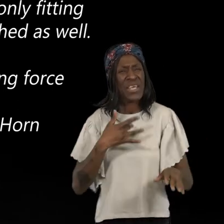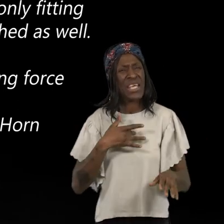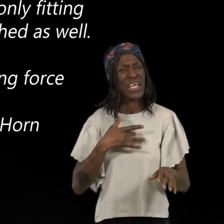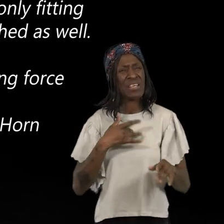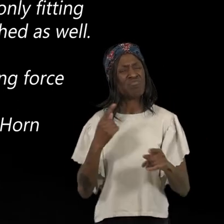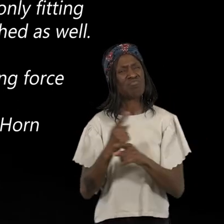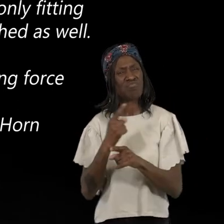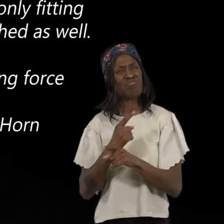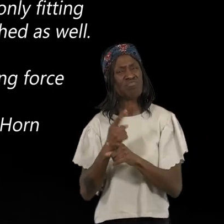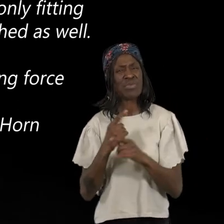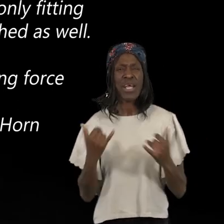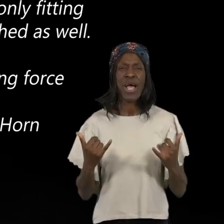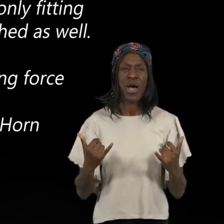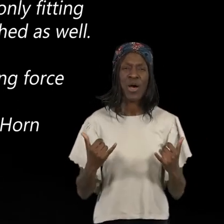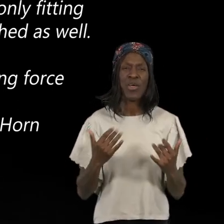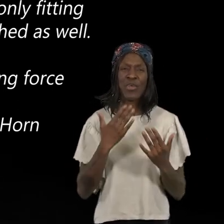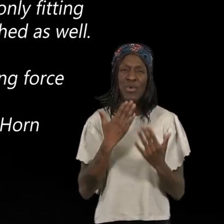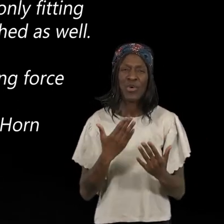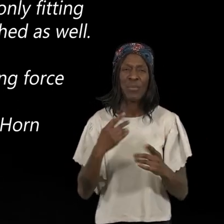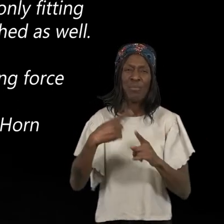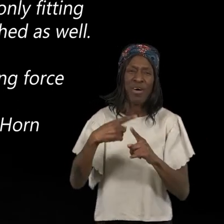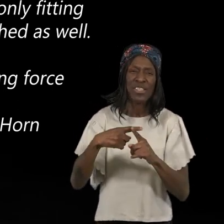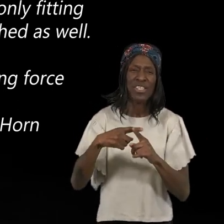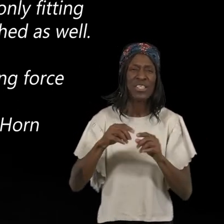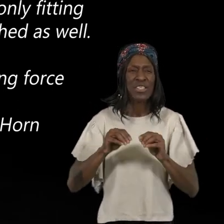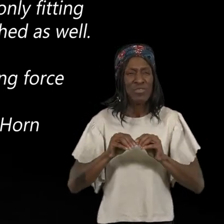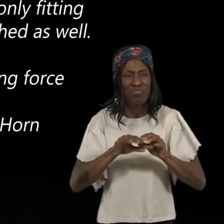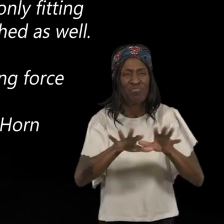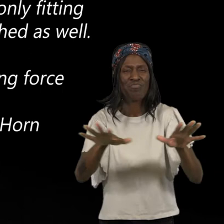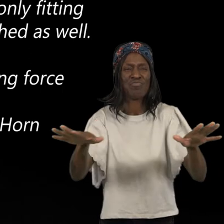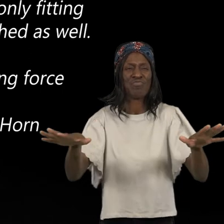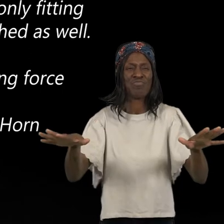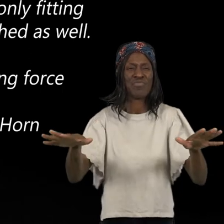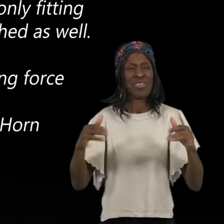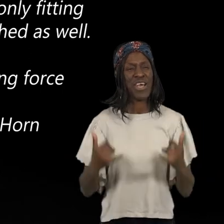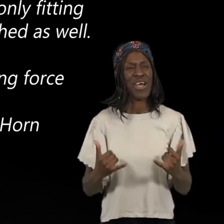that good and positive influences be unleashed as well.